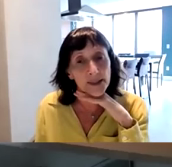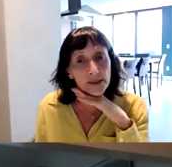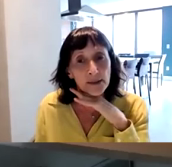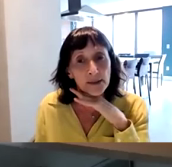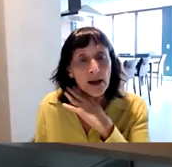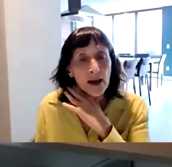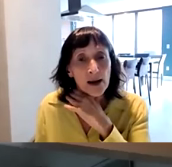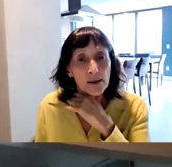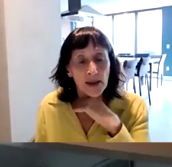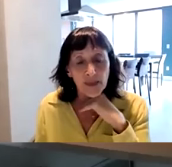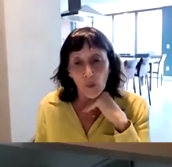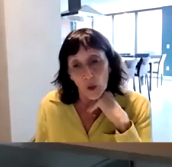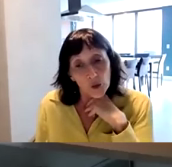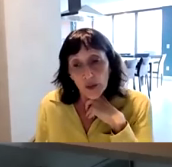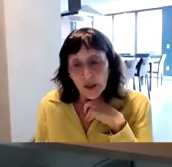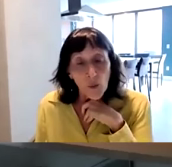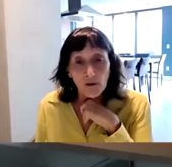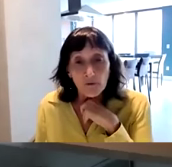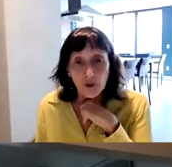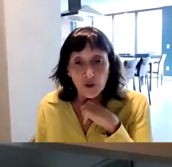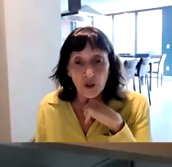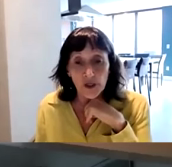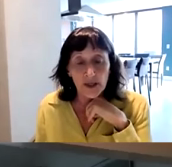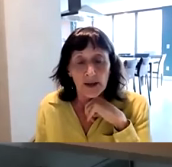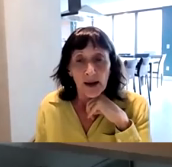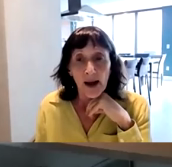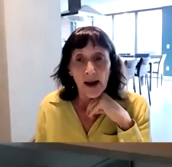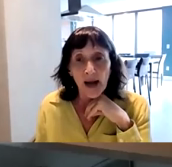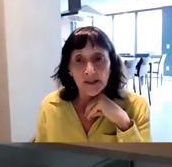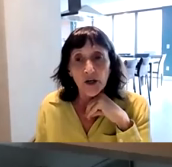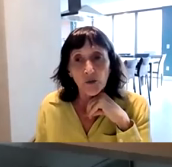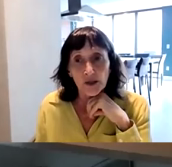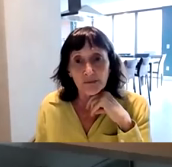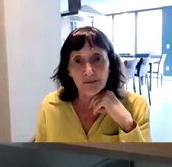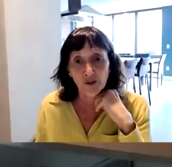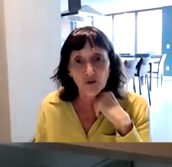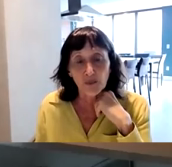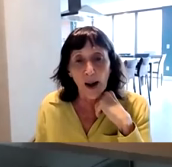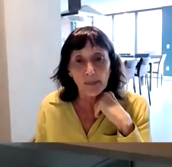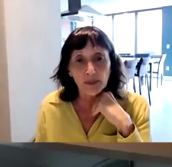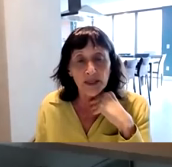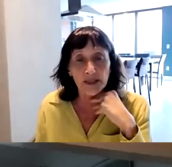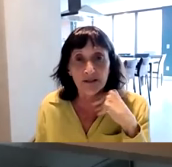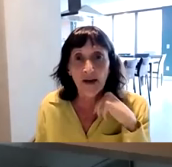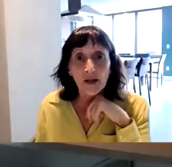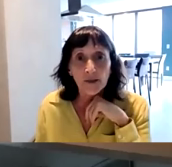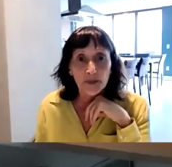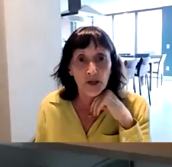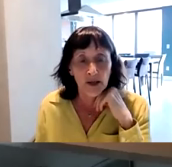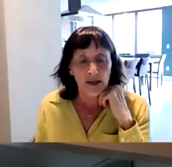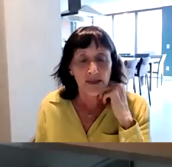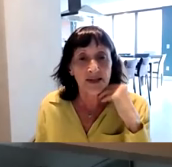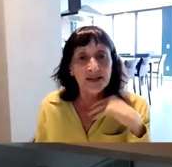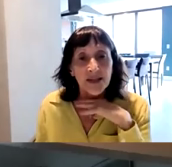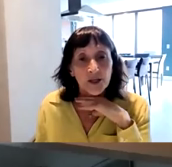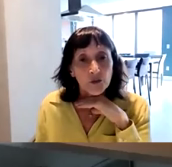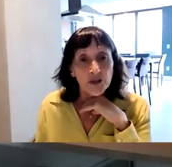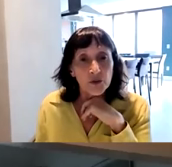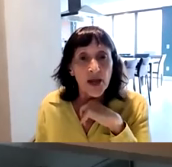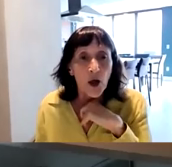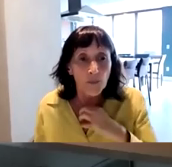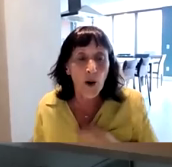not needed. They work really well virtually. I know that you've probably developed things